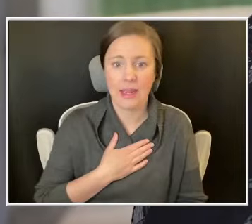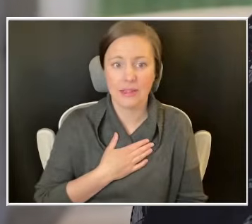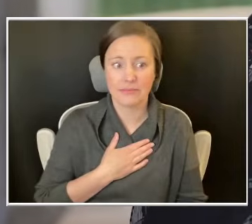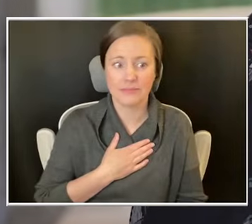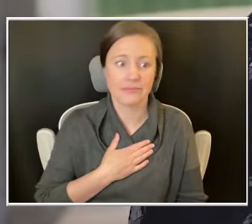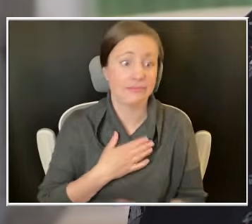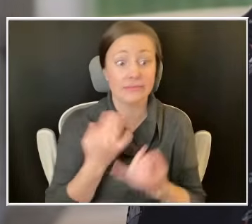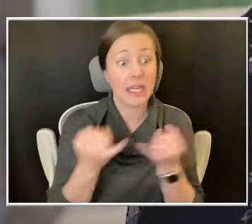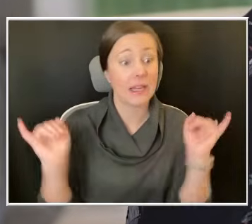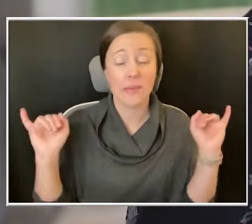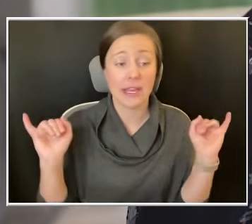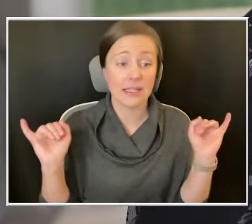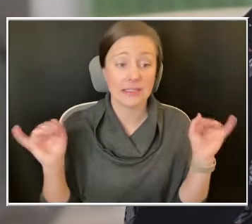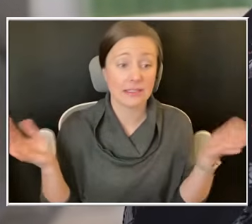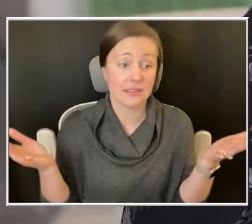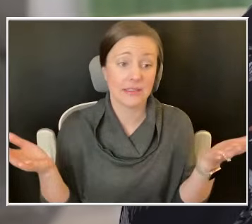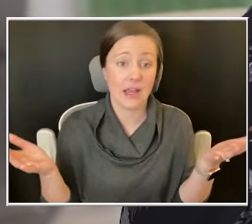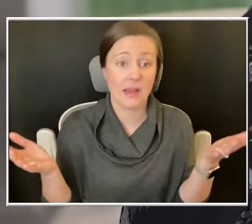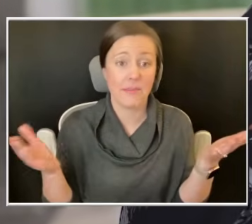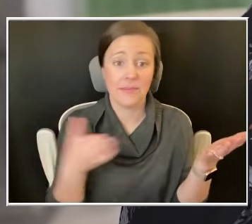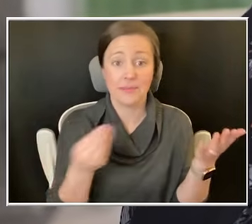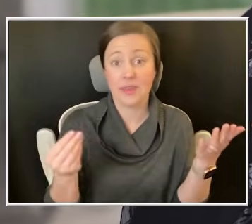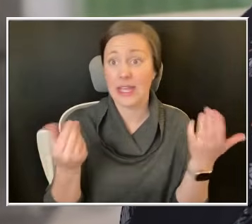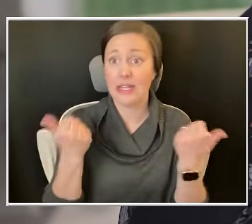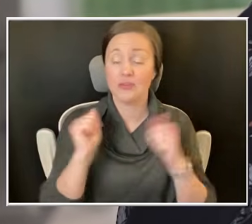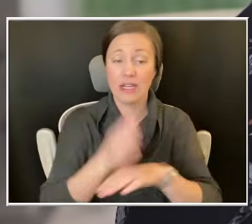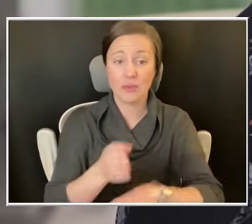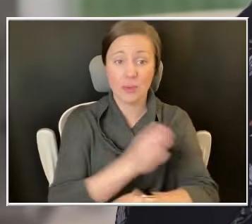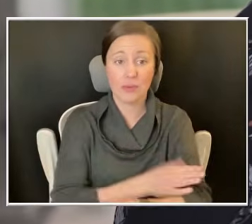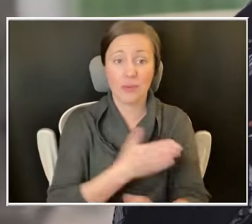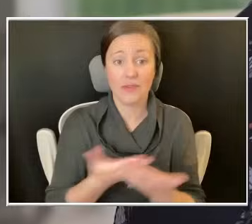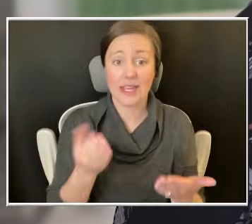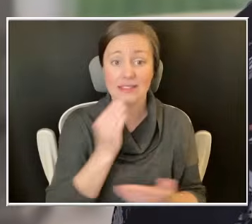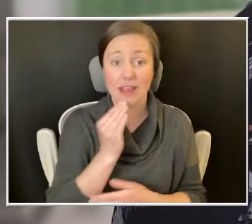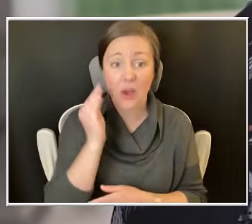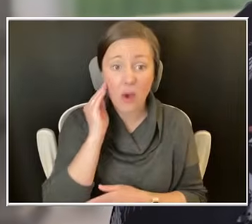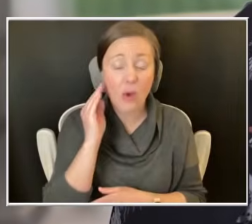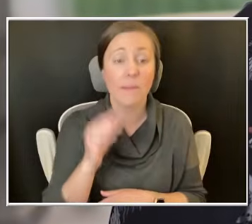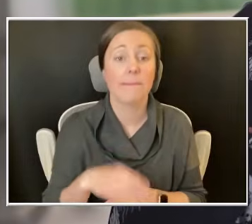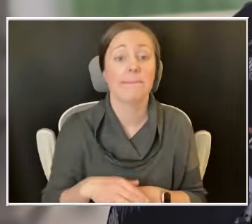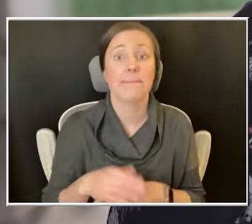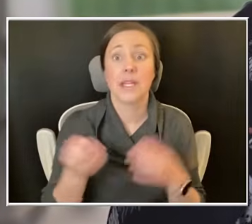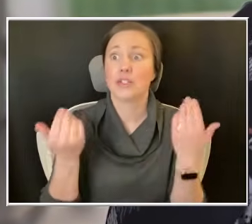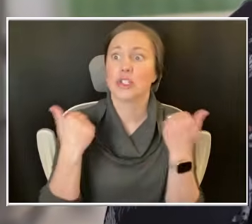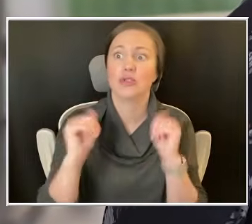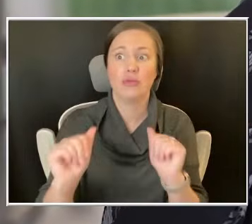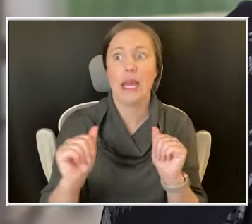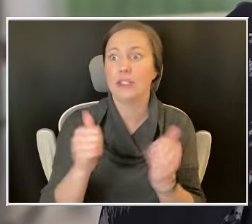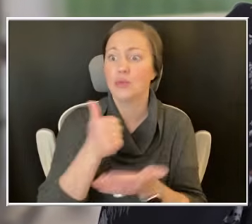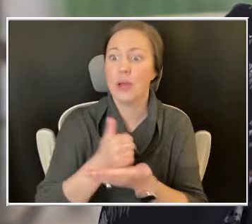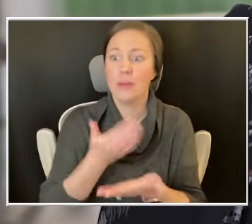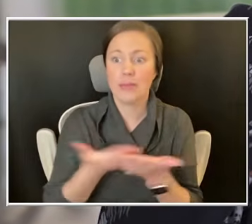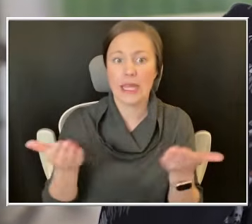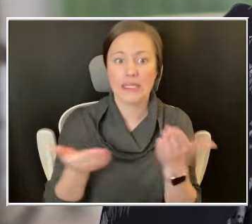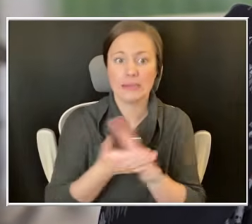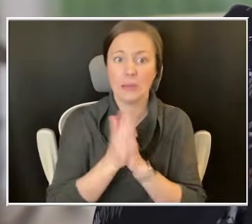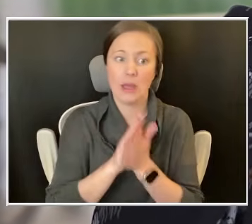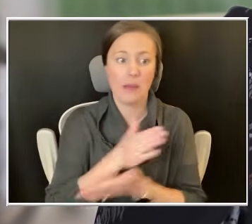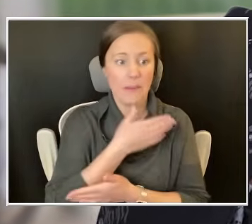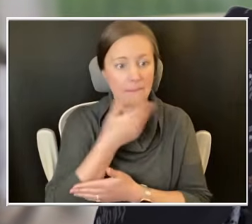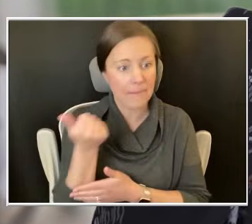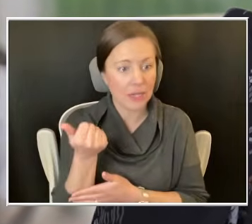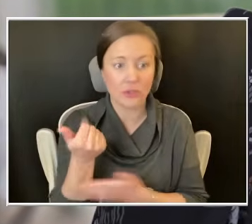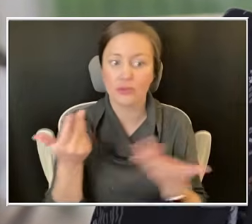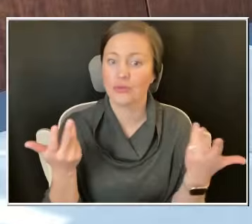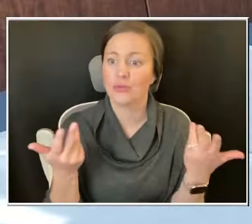independence, improve things at home, you know, make things kind of go back to the way they were, but knowing that it's not all going